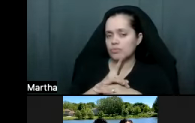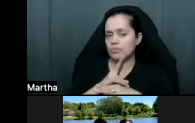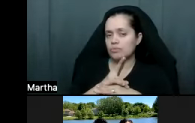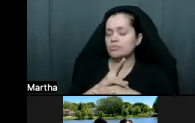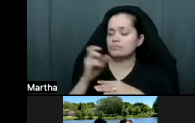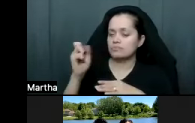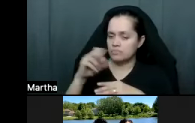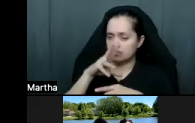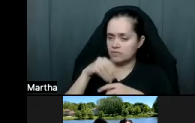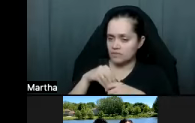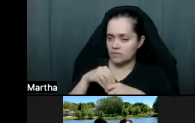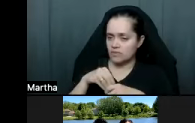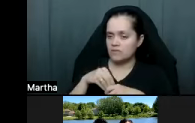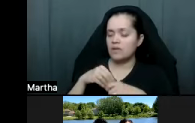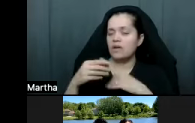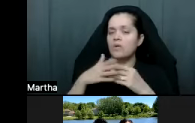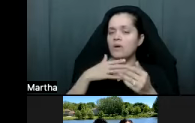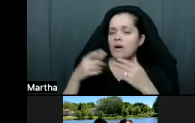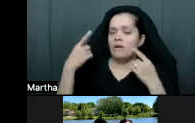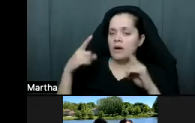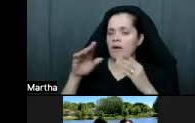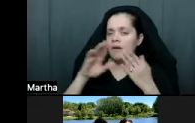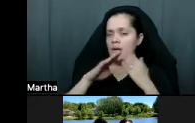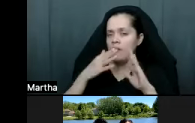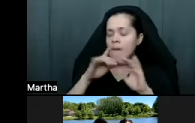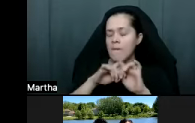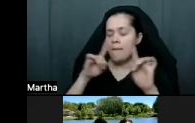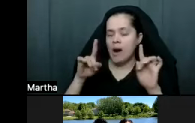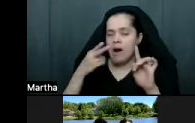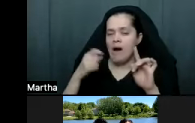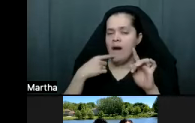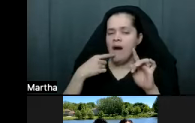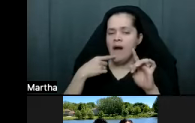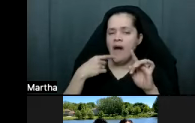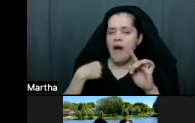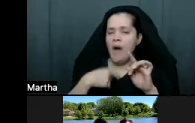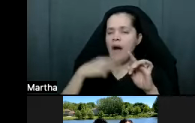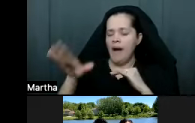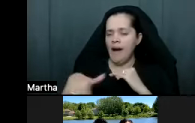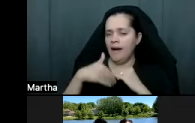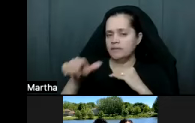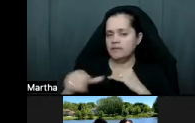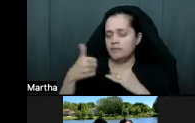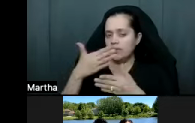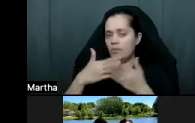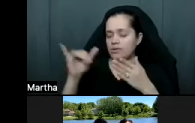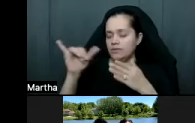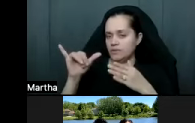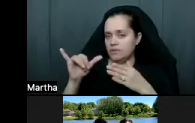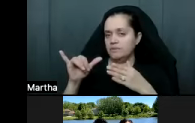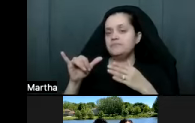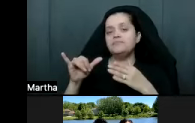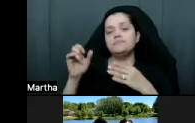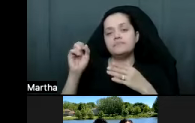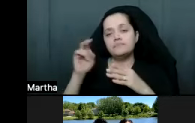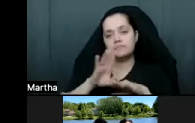definitely involved in what happens in the city. However, he says we should add some other sectors. At least we